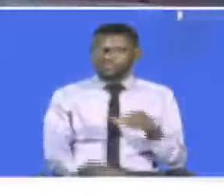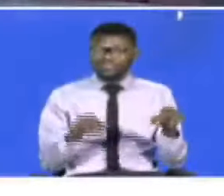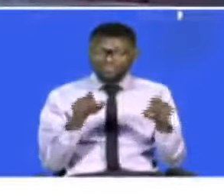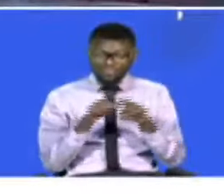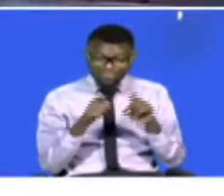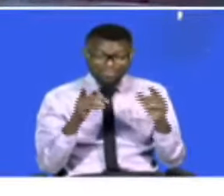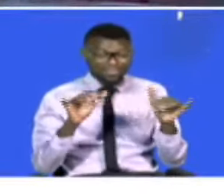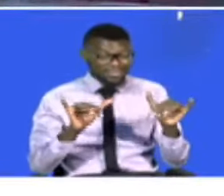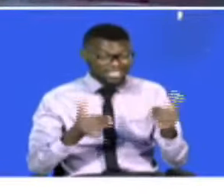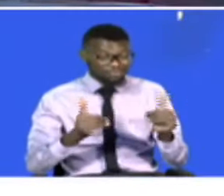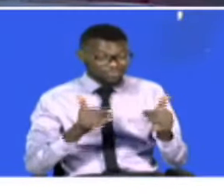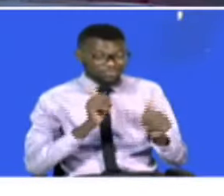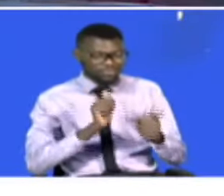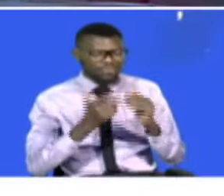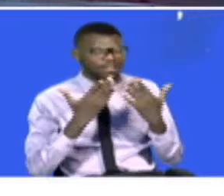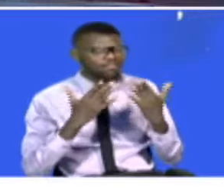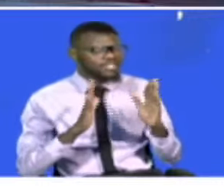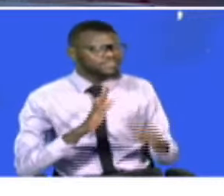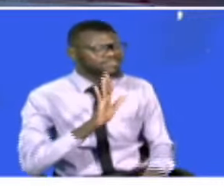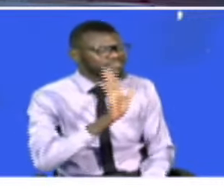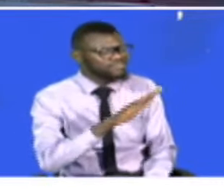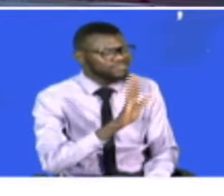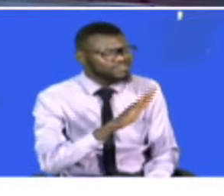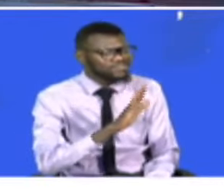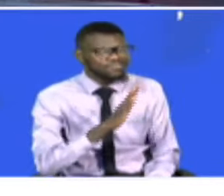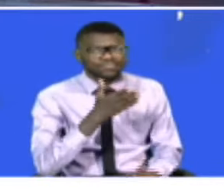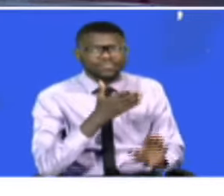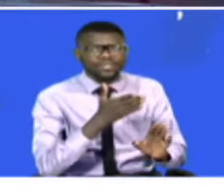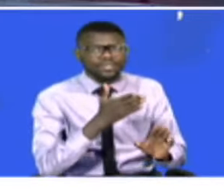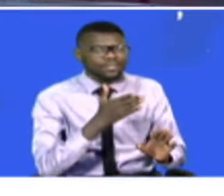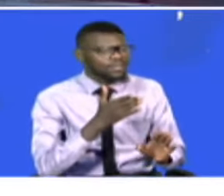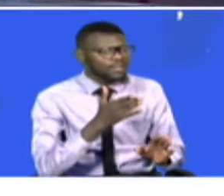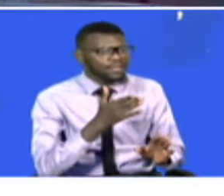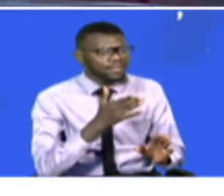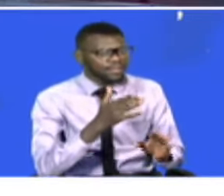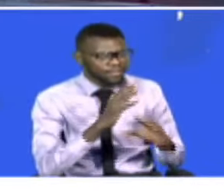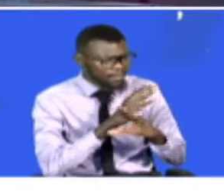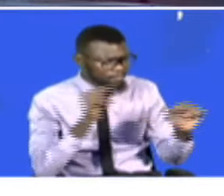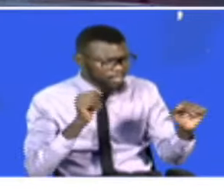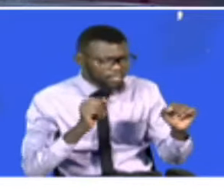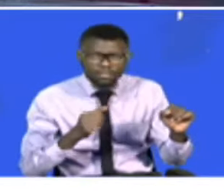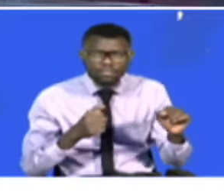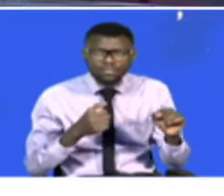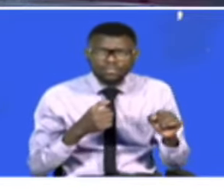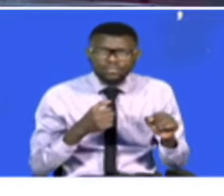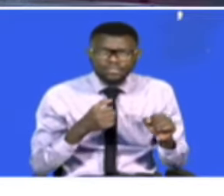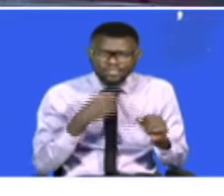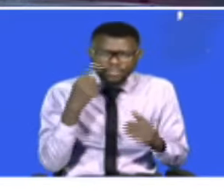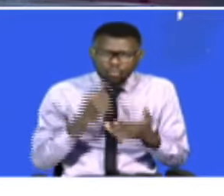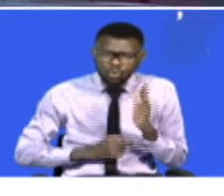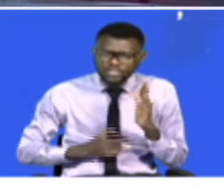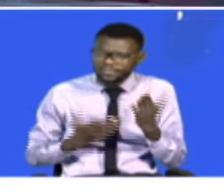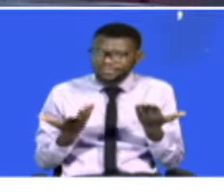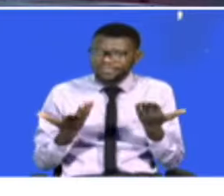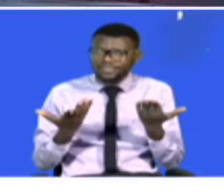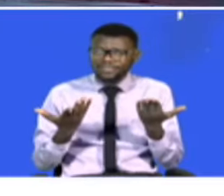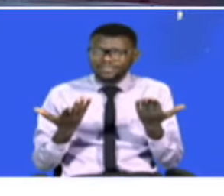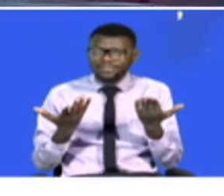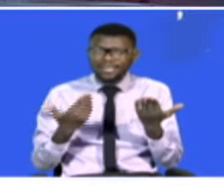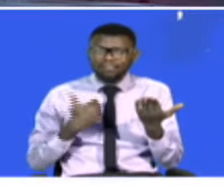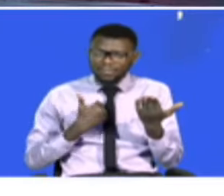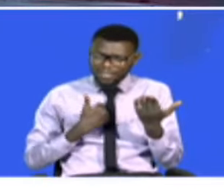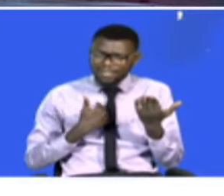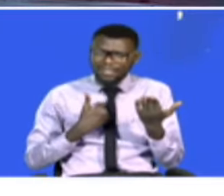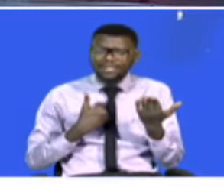Ndio habari za michezo. Rais, ulikuwa unasema kwamba umemaka kwamba hasa ni kwani watu wameanza kurejea. Eh?